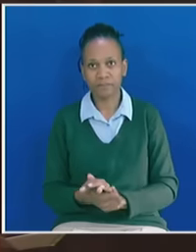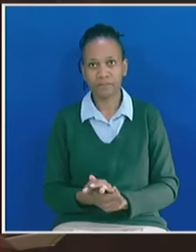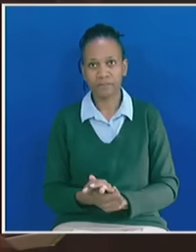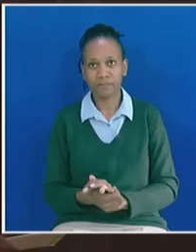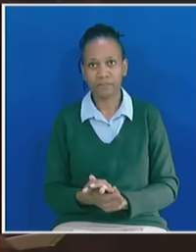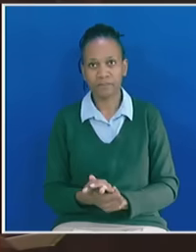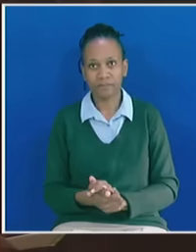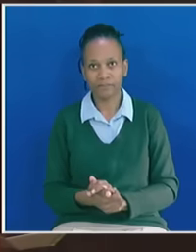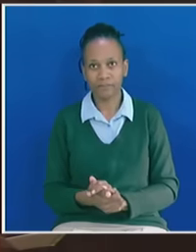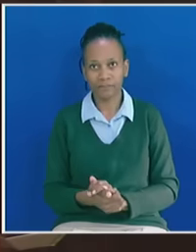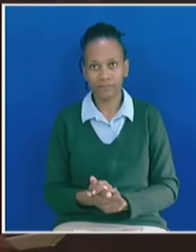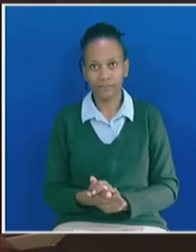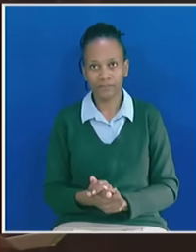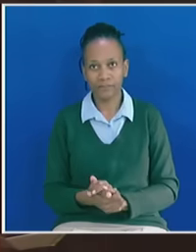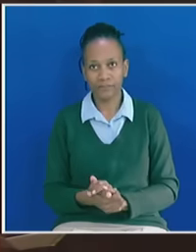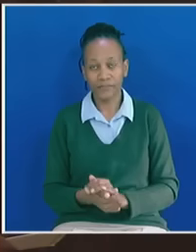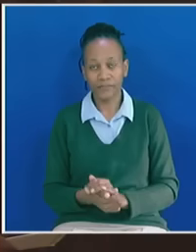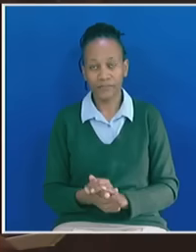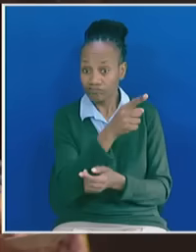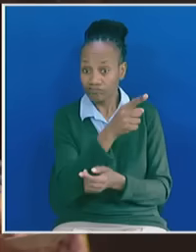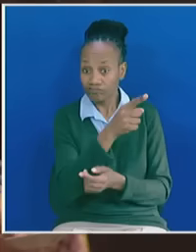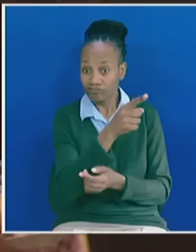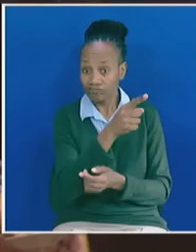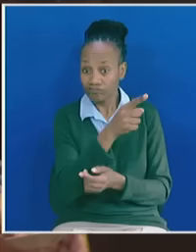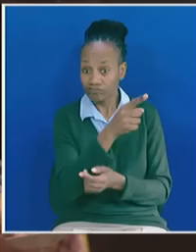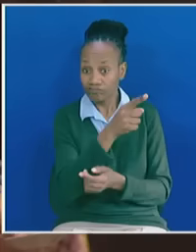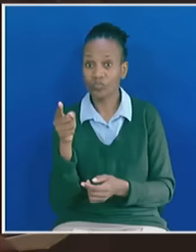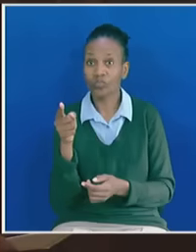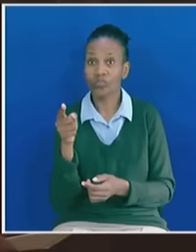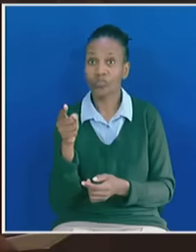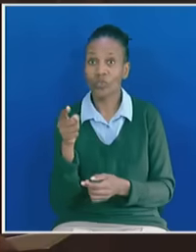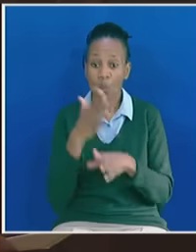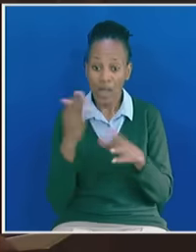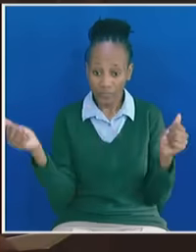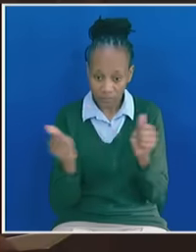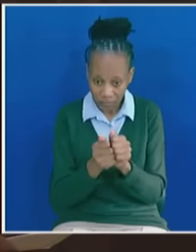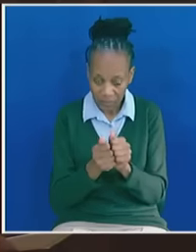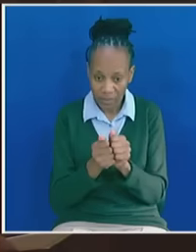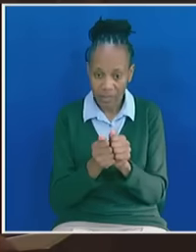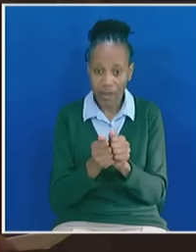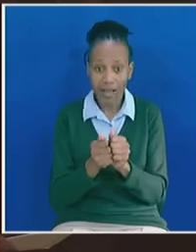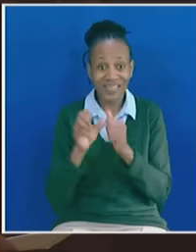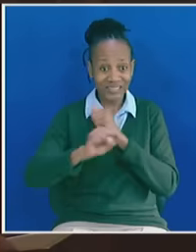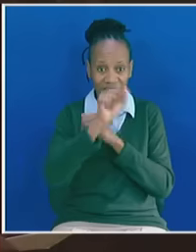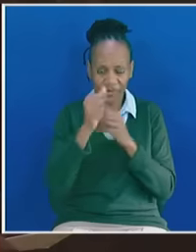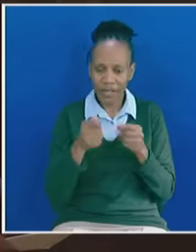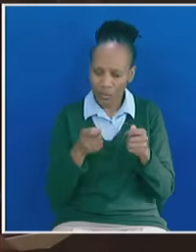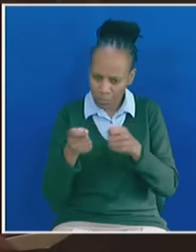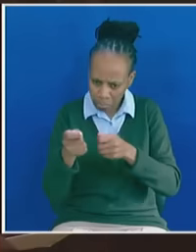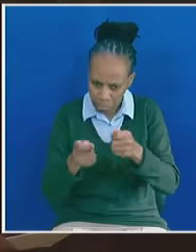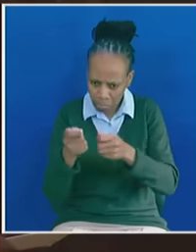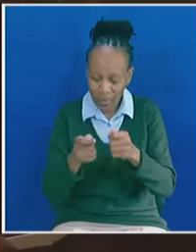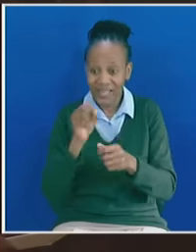Those okuthiwa ngongoma uyayona masingalahlekelwa yizwe sibakhuze